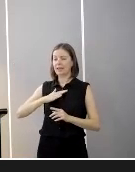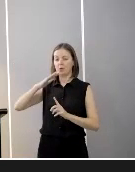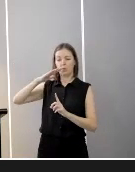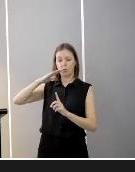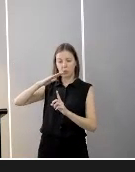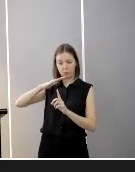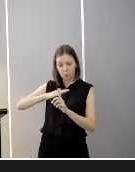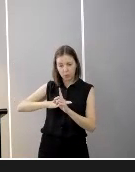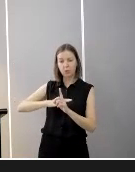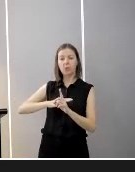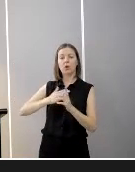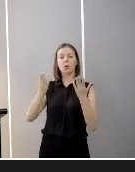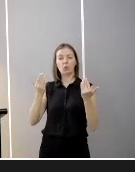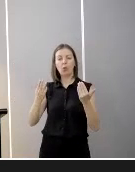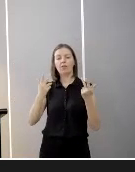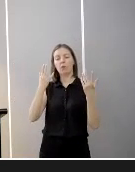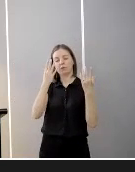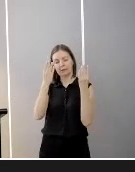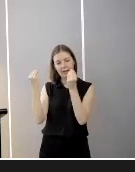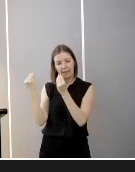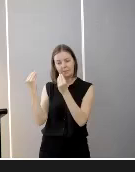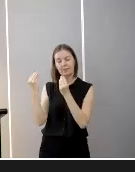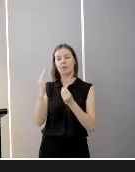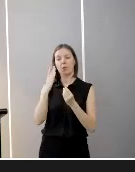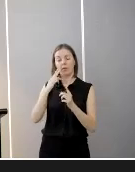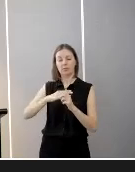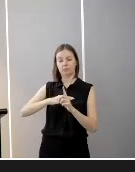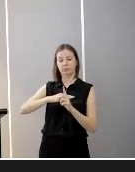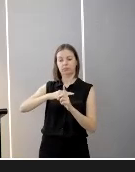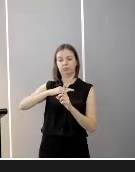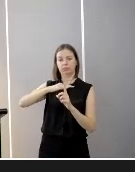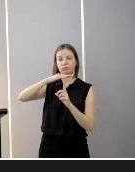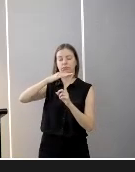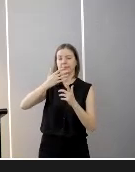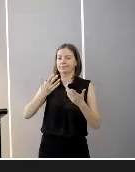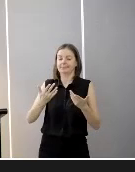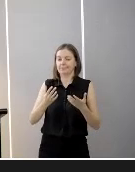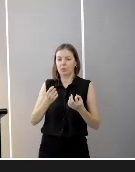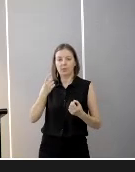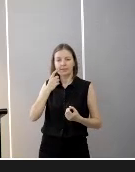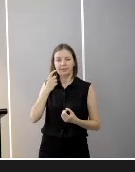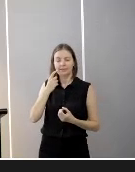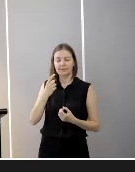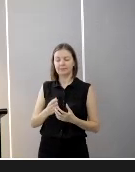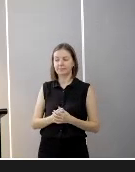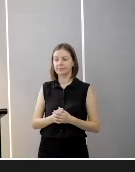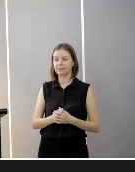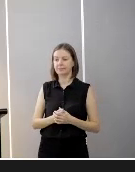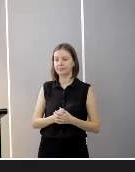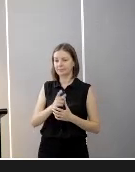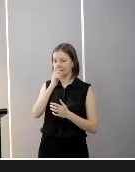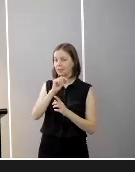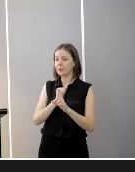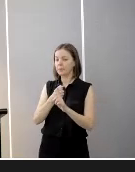temperature to fall asleep. But when the temperatures are rising, this doesn't happen as readily. And this can really